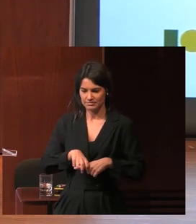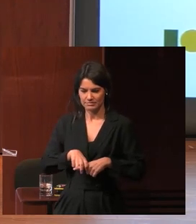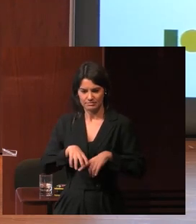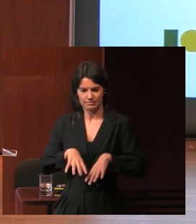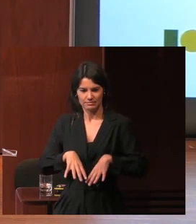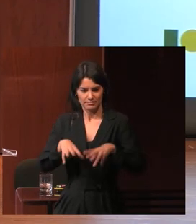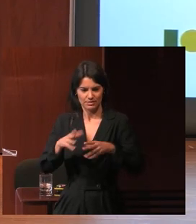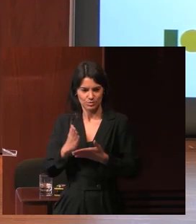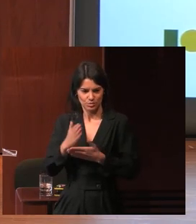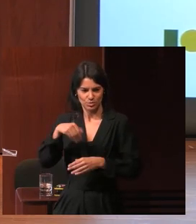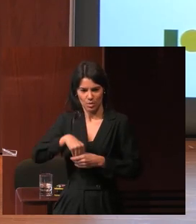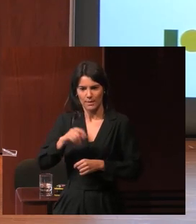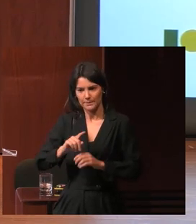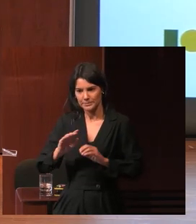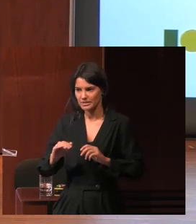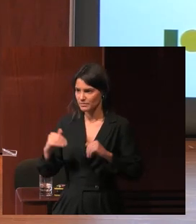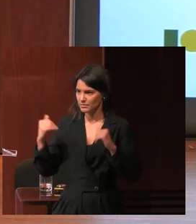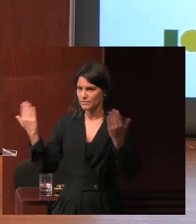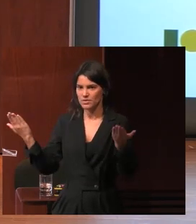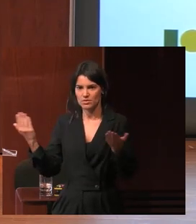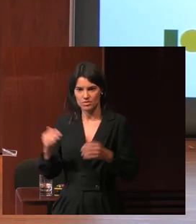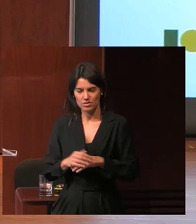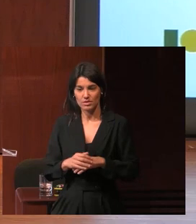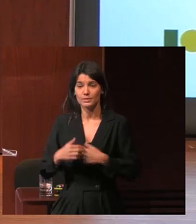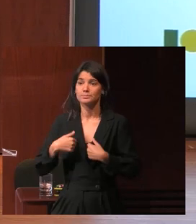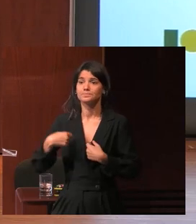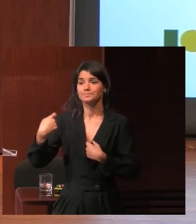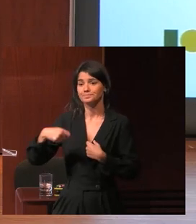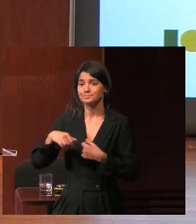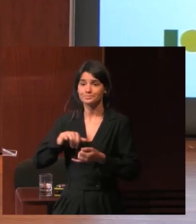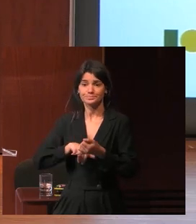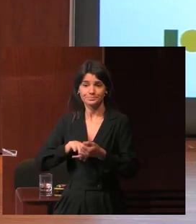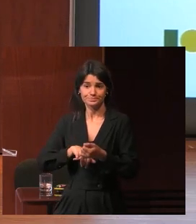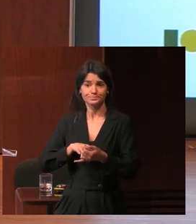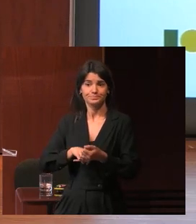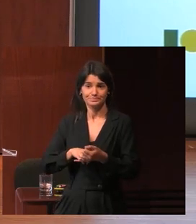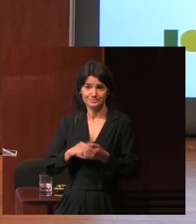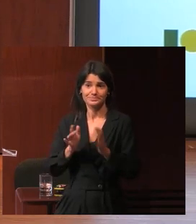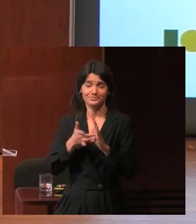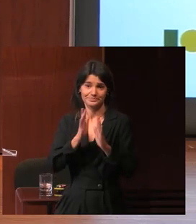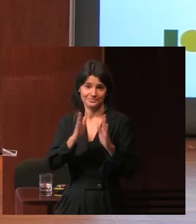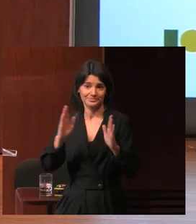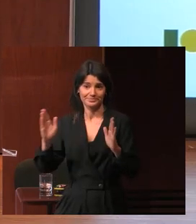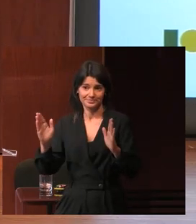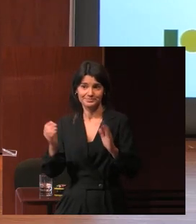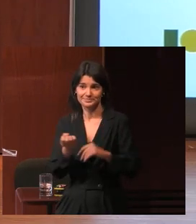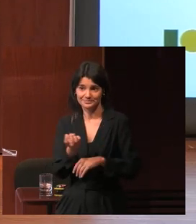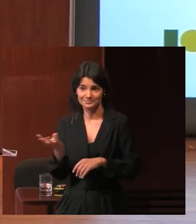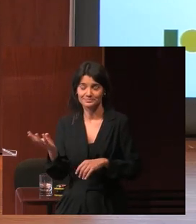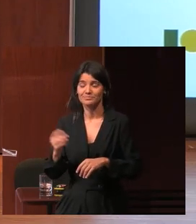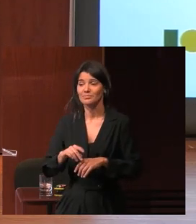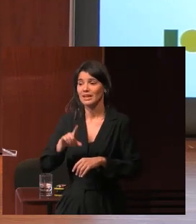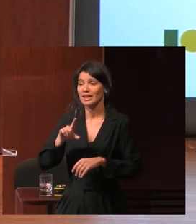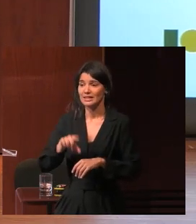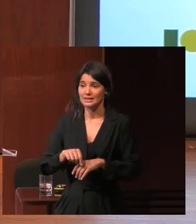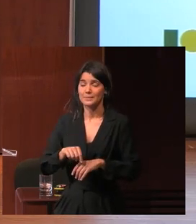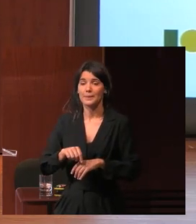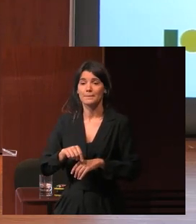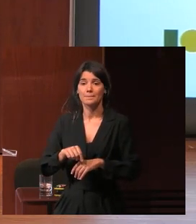the president of a library association, being the president of the International Federation of Library Associations and